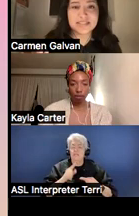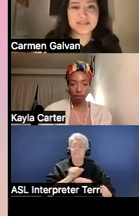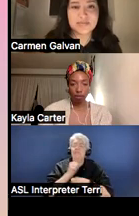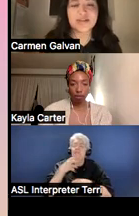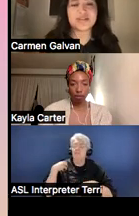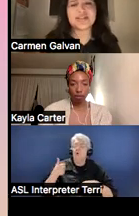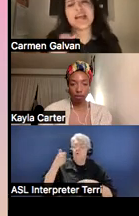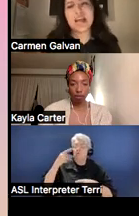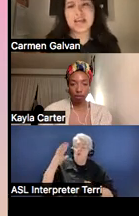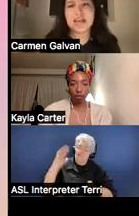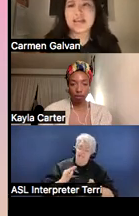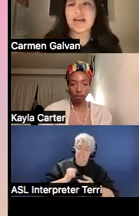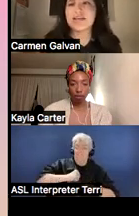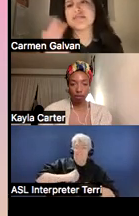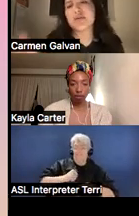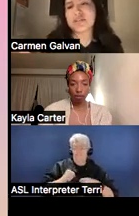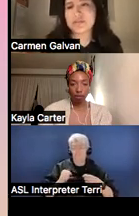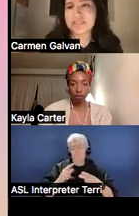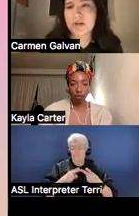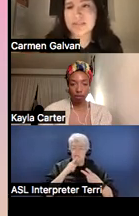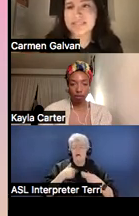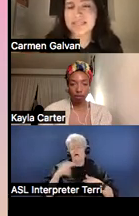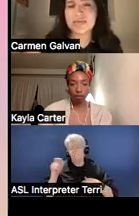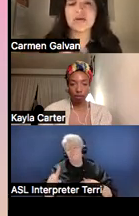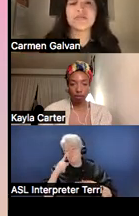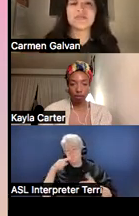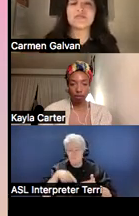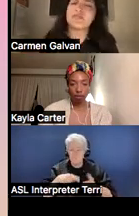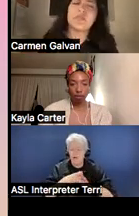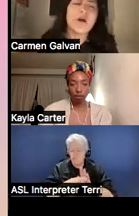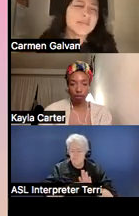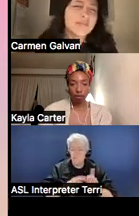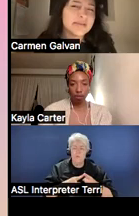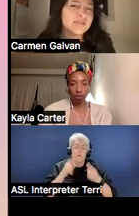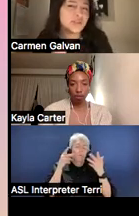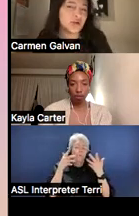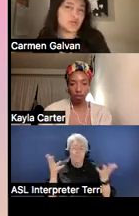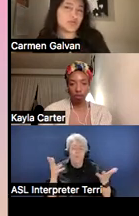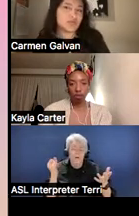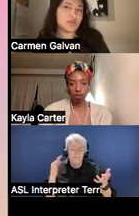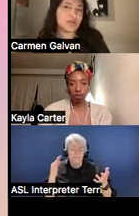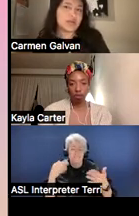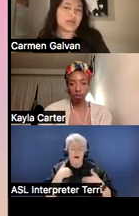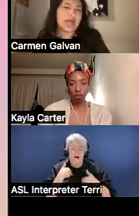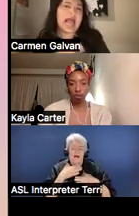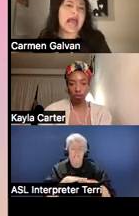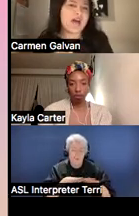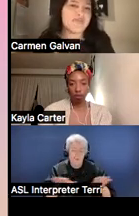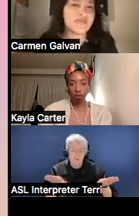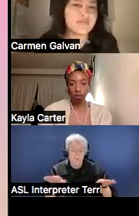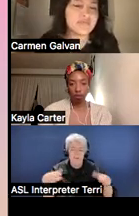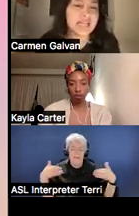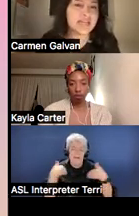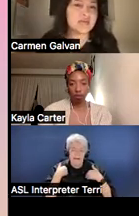less defensive, where you're just like, hey, I just have a question about this policy. What if I don't